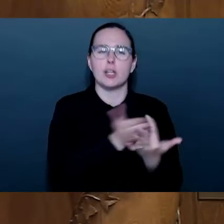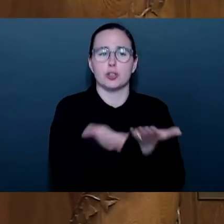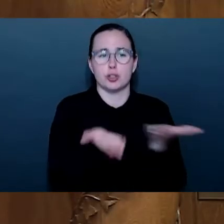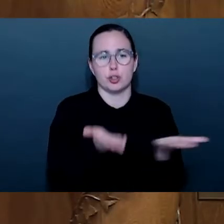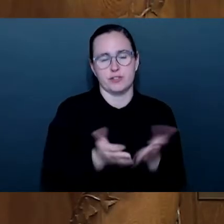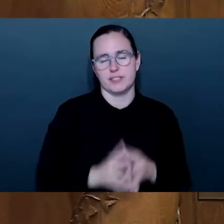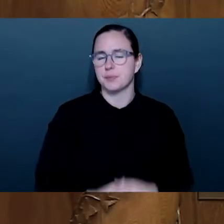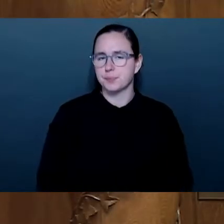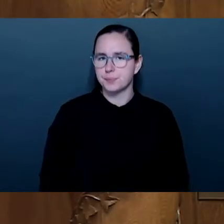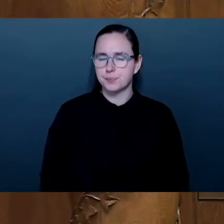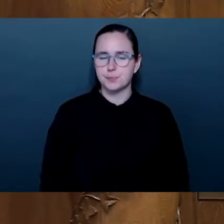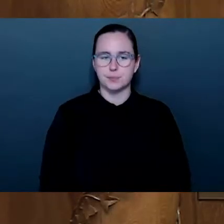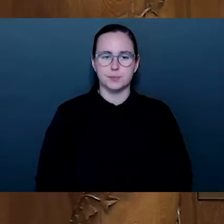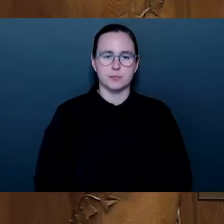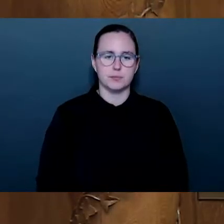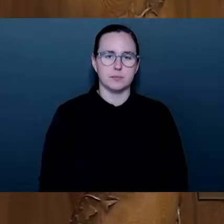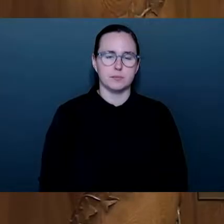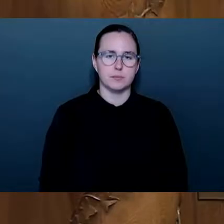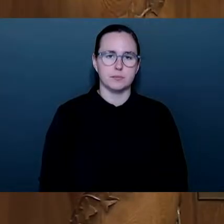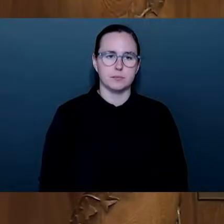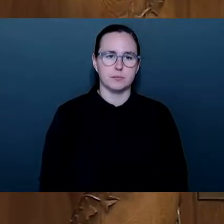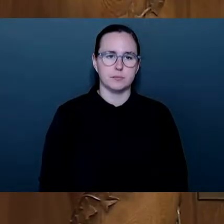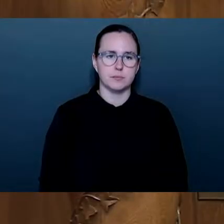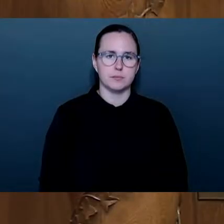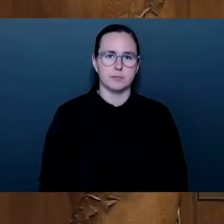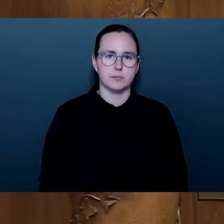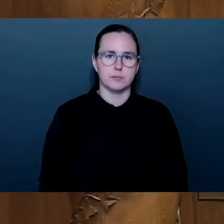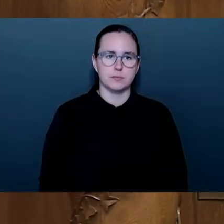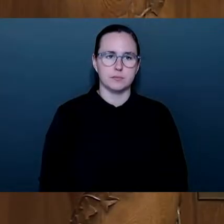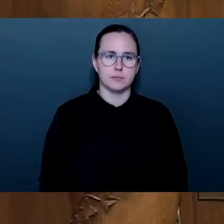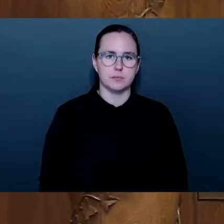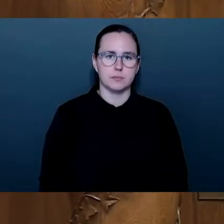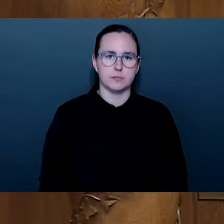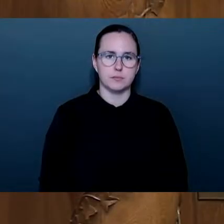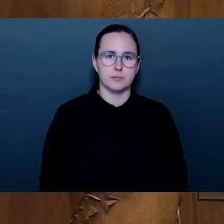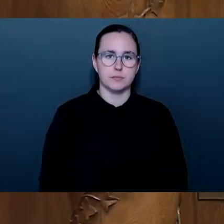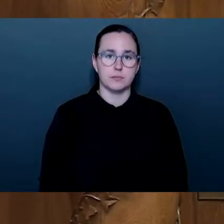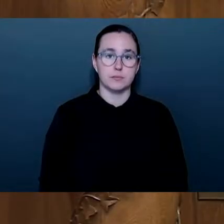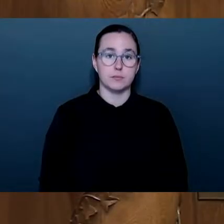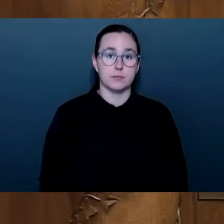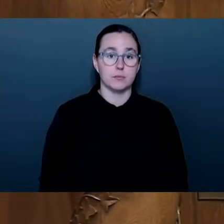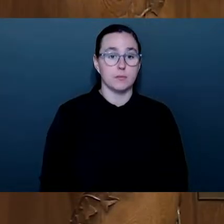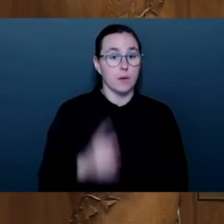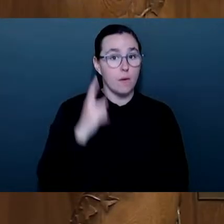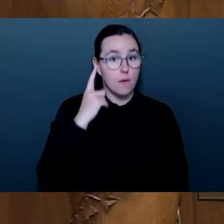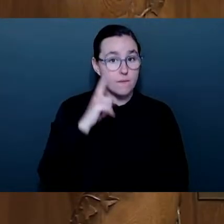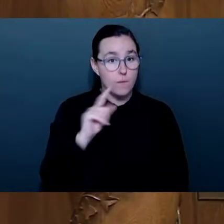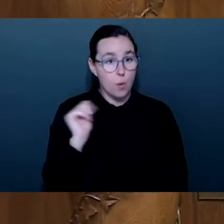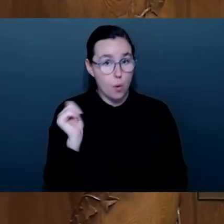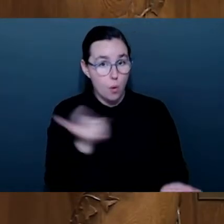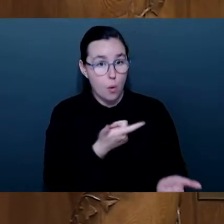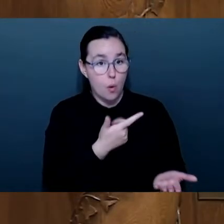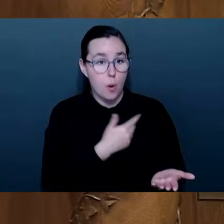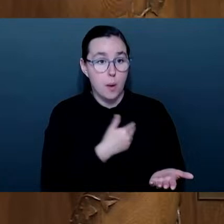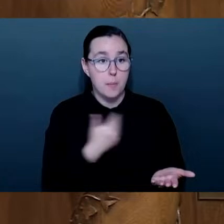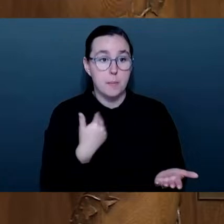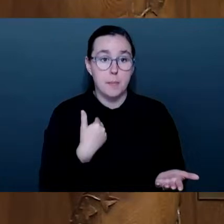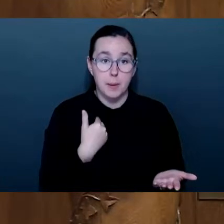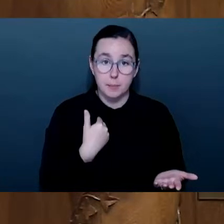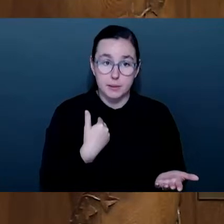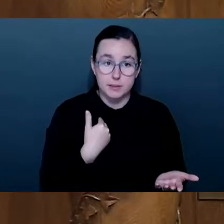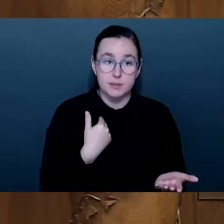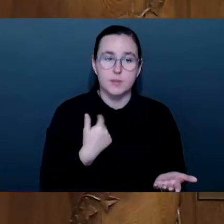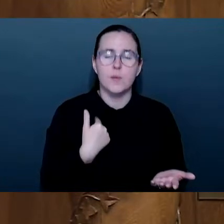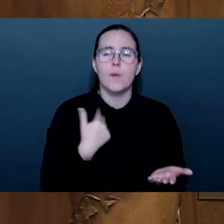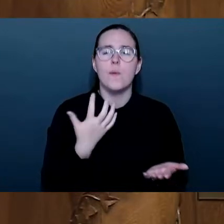Members, on behalf of all the members in the House, I would like to extend our warm welcome to everyone, all those